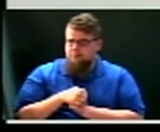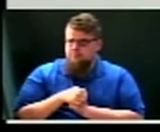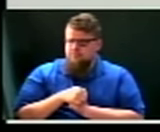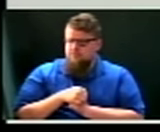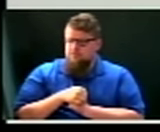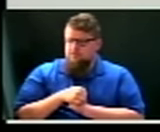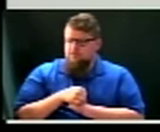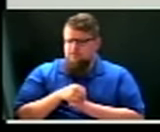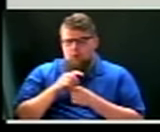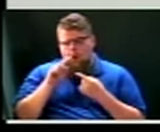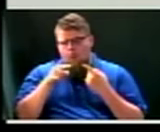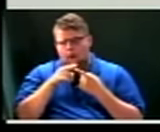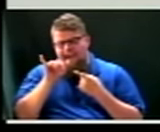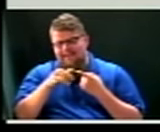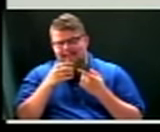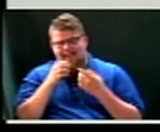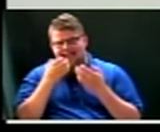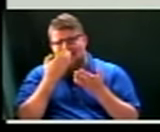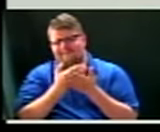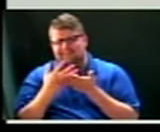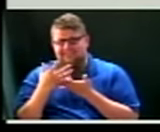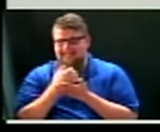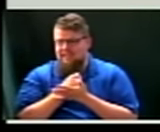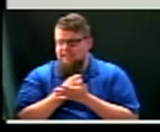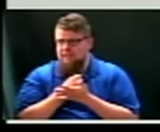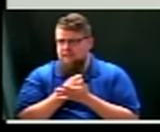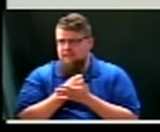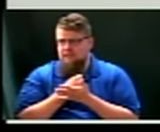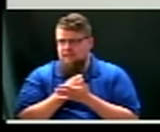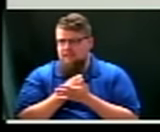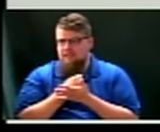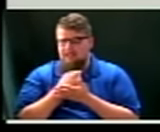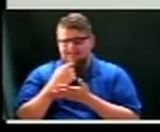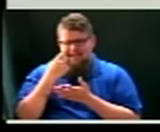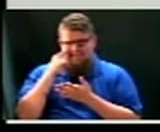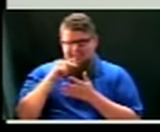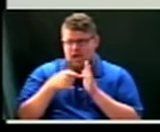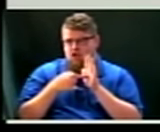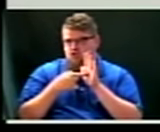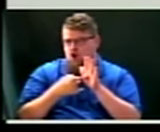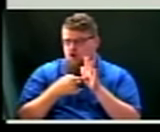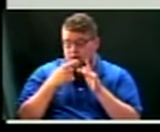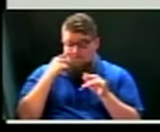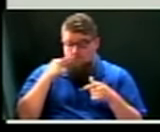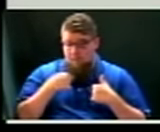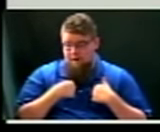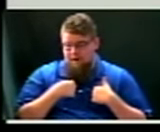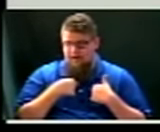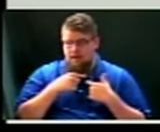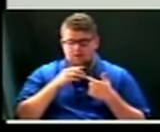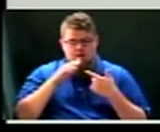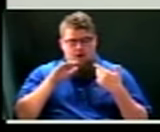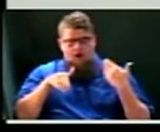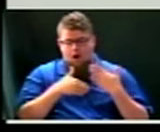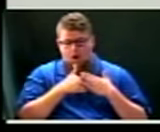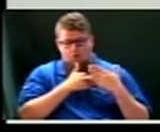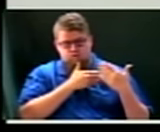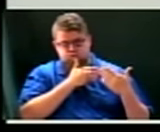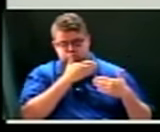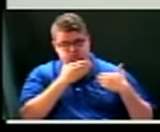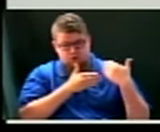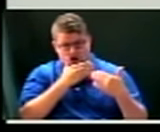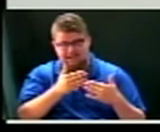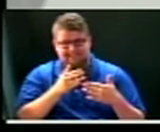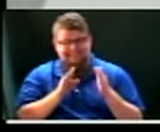When was that evidence collected? Because I think that shows, for me, just the whole process itself is